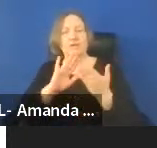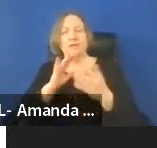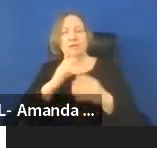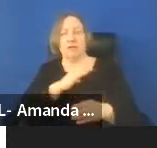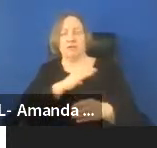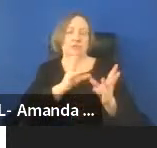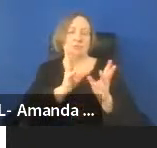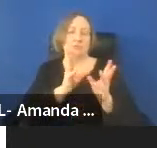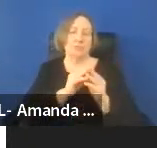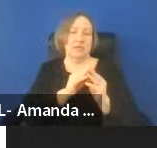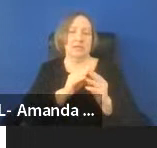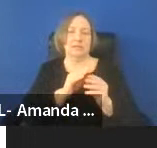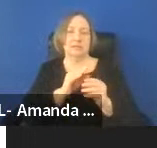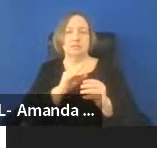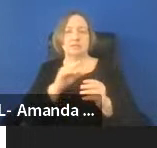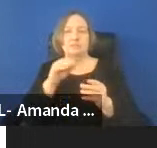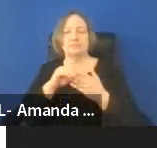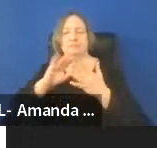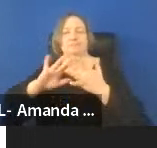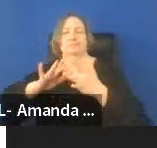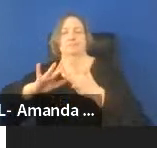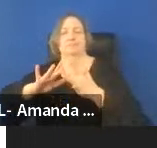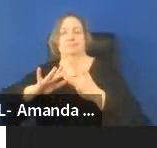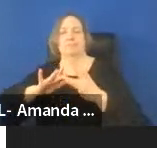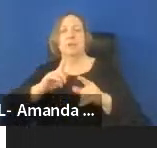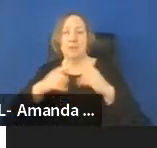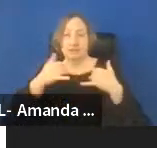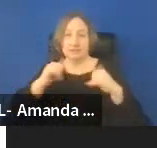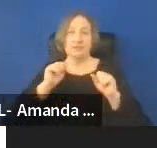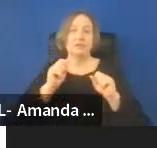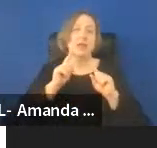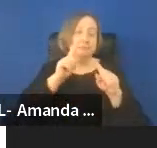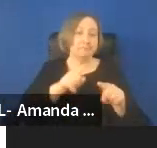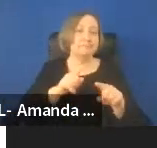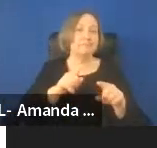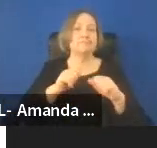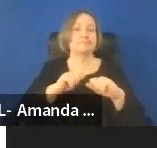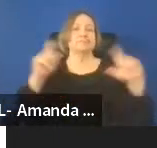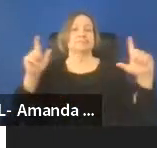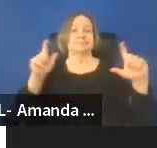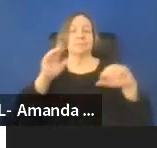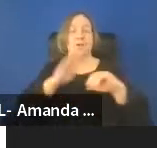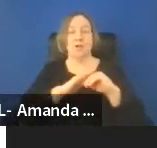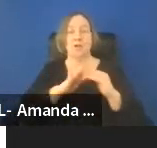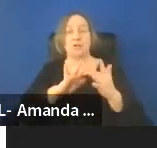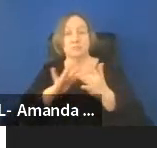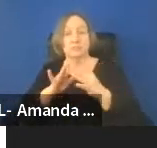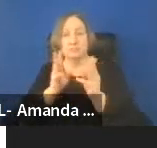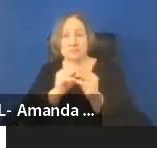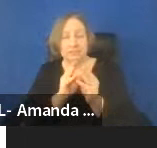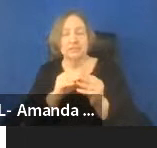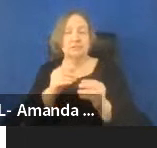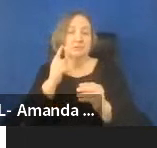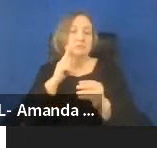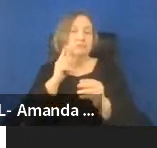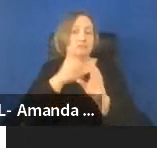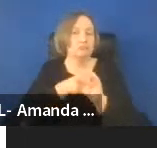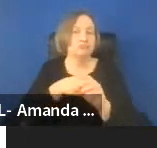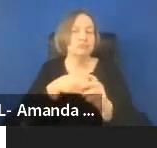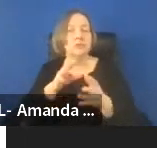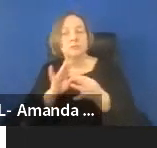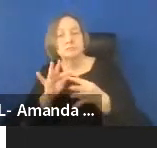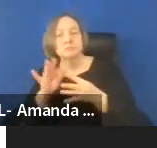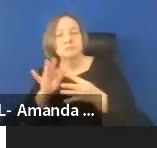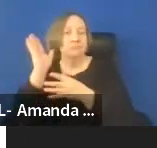but Portlanders can still join meetings to provide testimony on agenda items that are important to them.